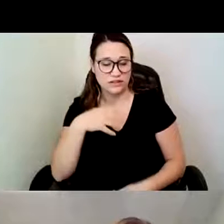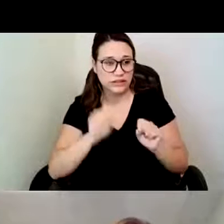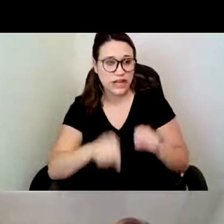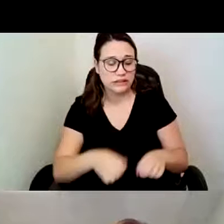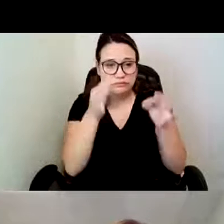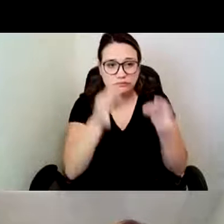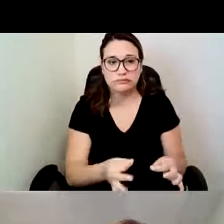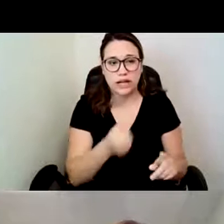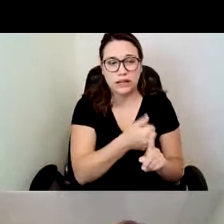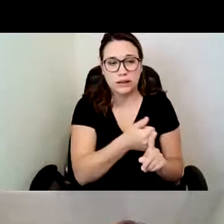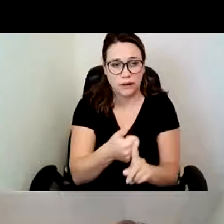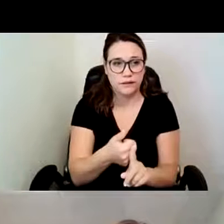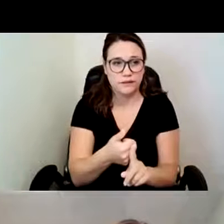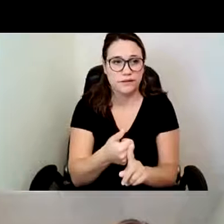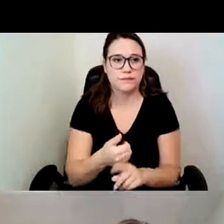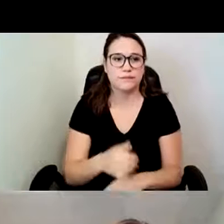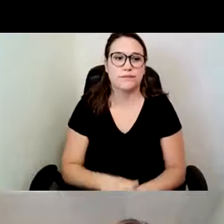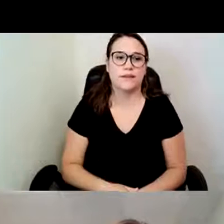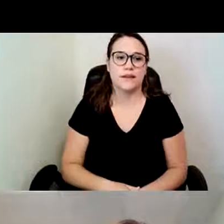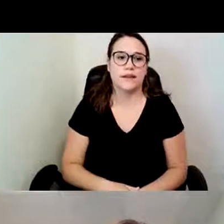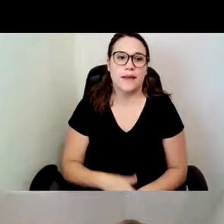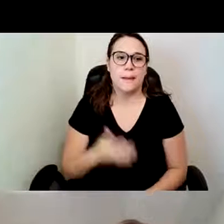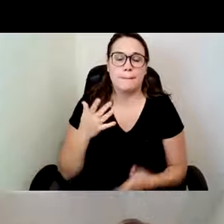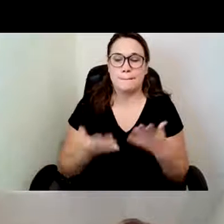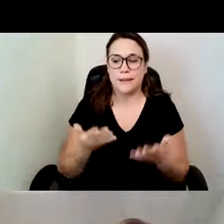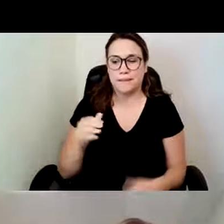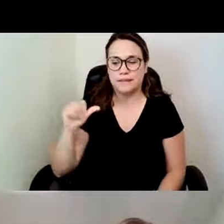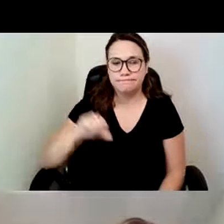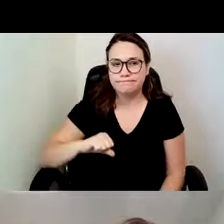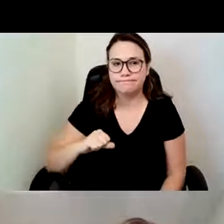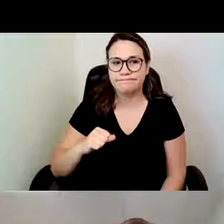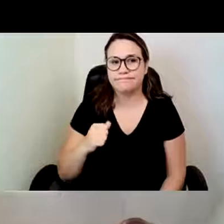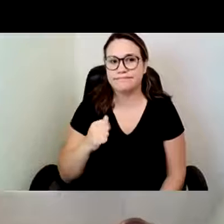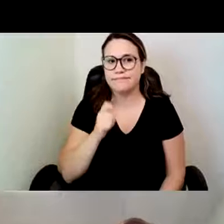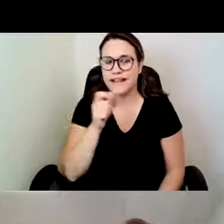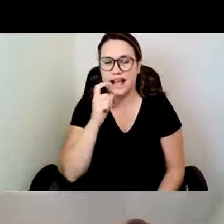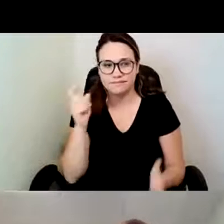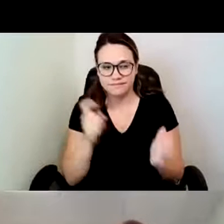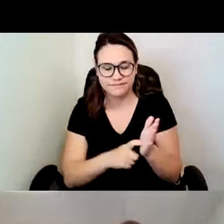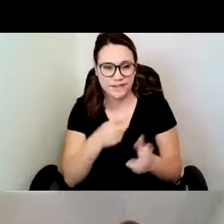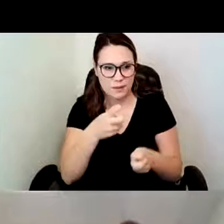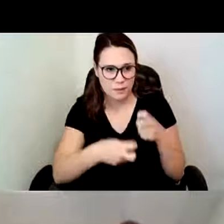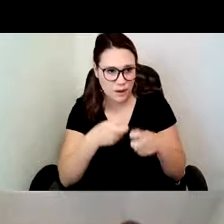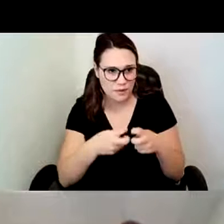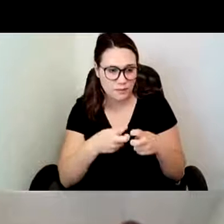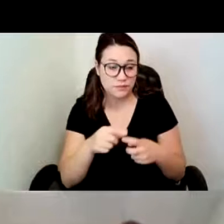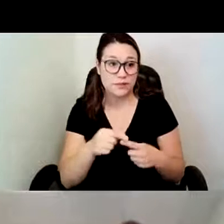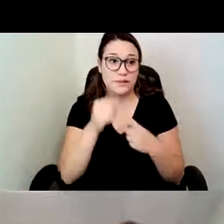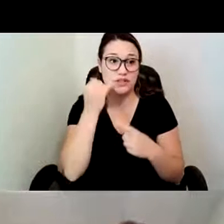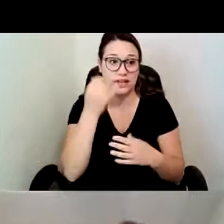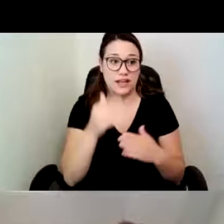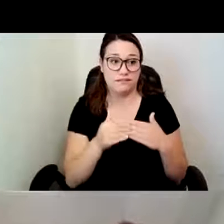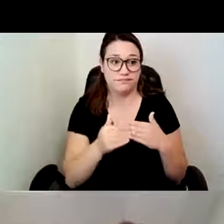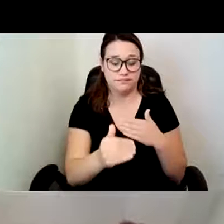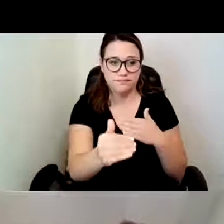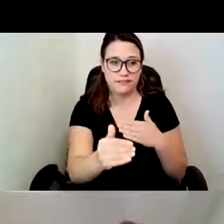decisions. Family or caregivers may deny there's a problem, especially if it's been long-standing.